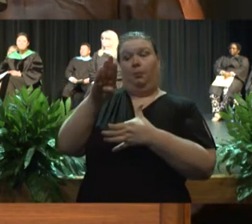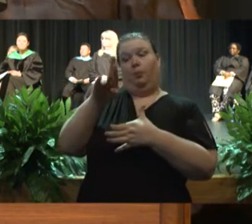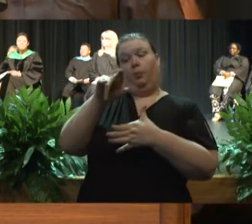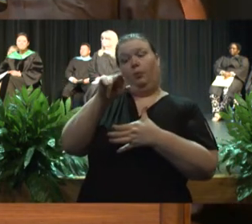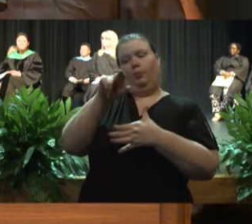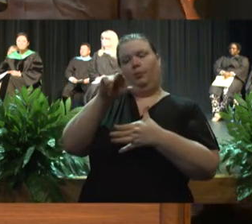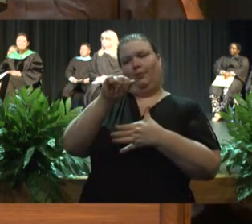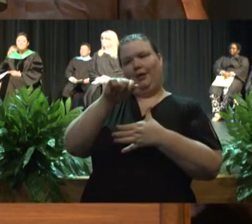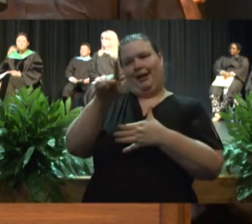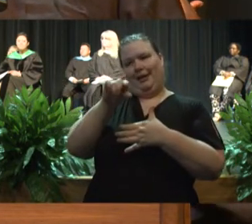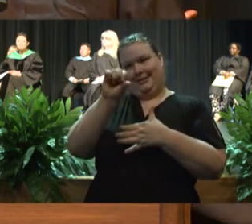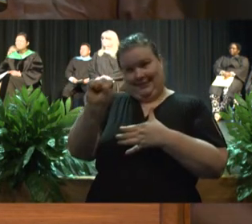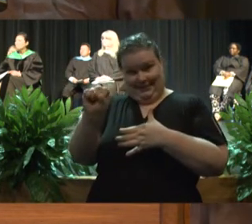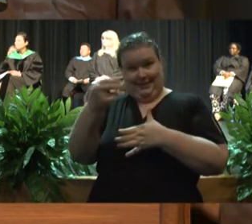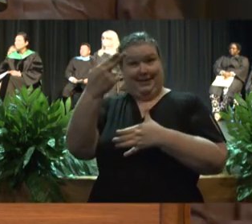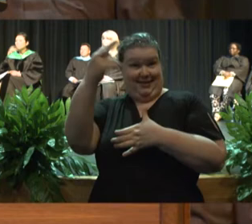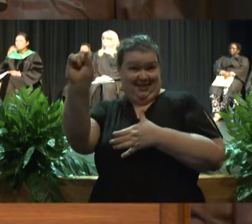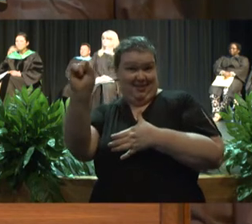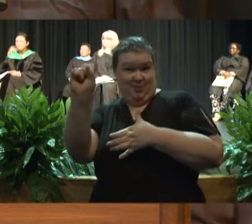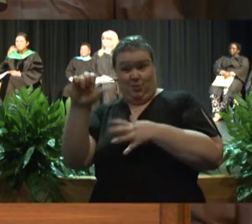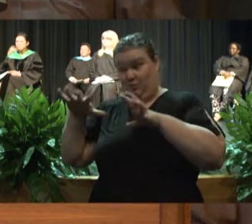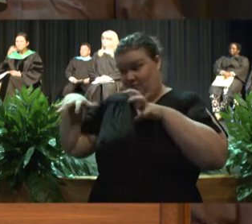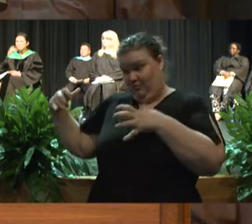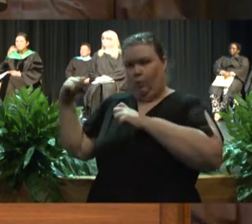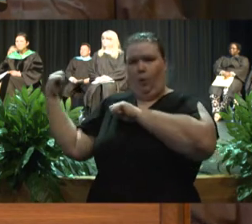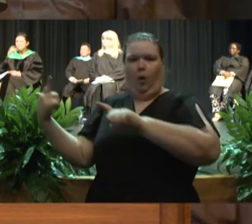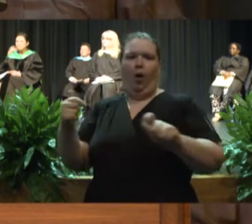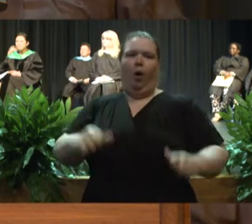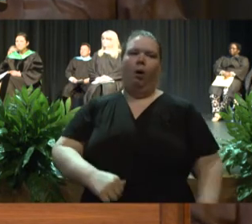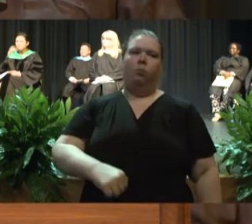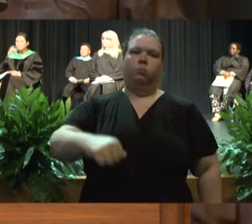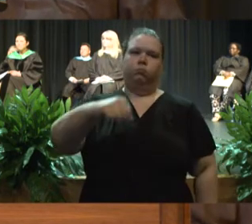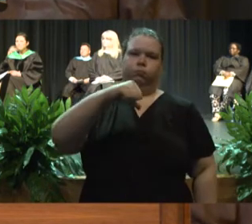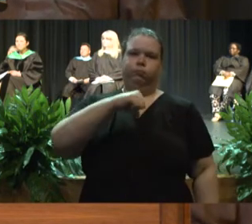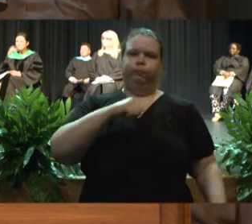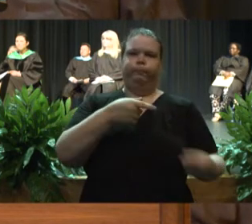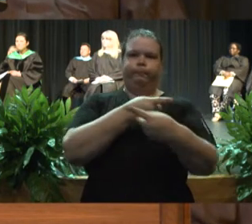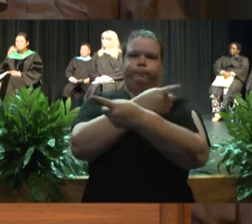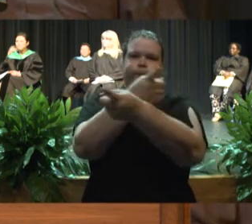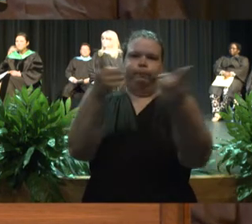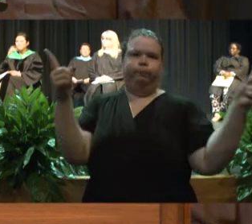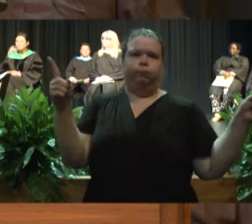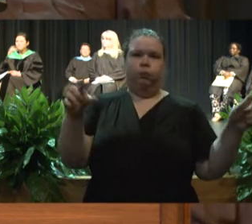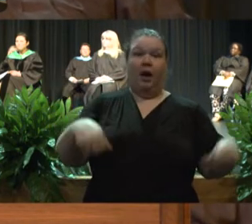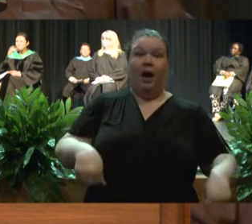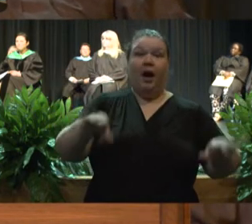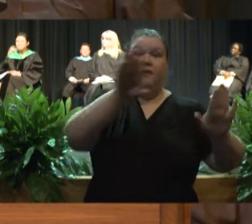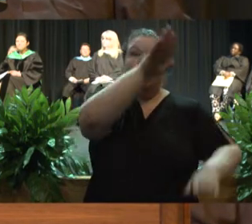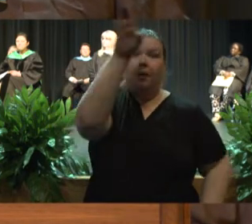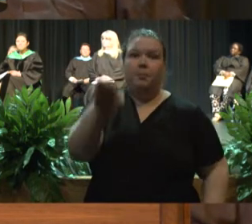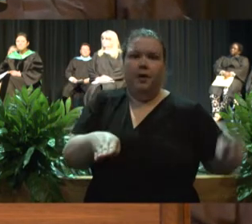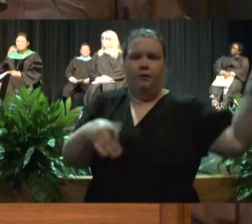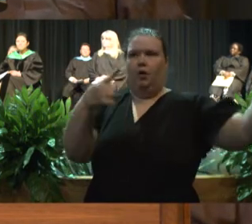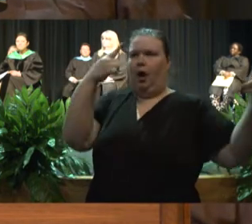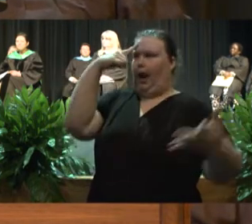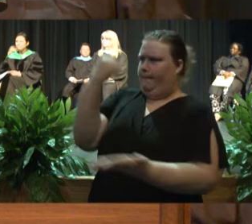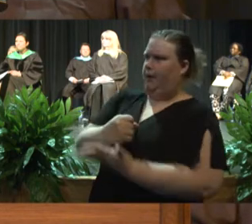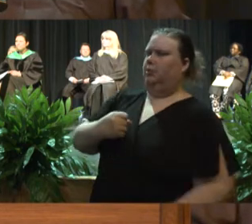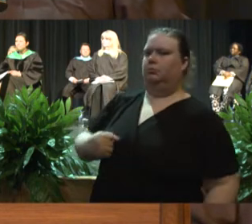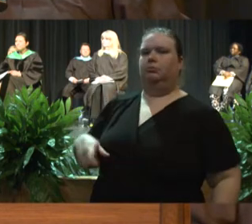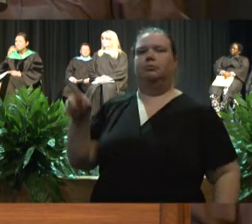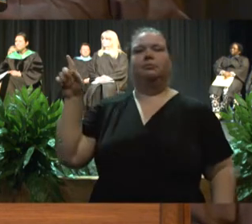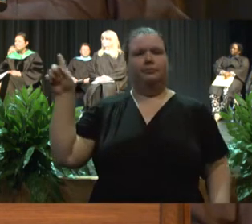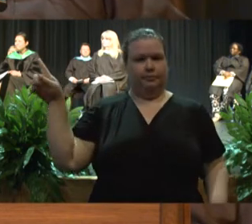are beyond proud of each and every one of you because you never gave up. You achieved the